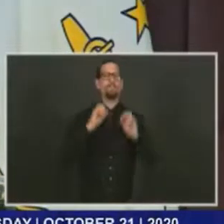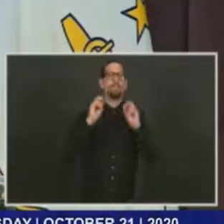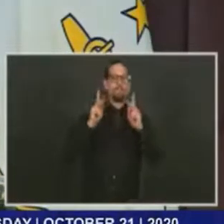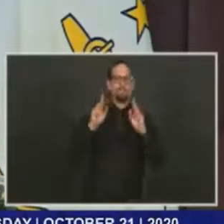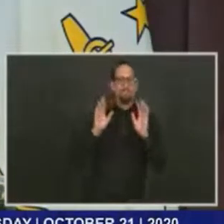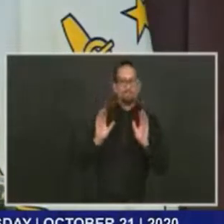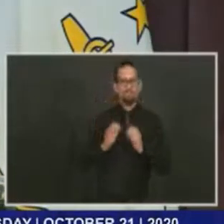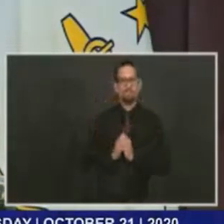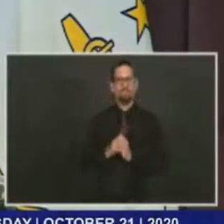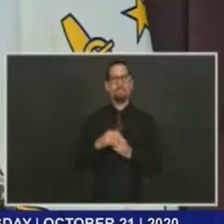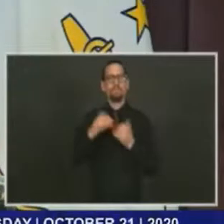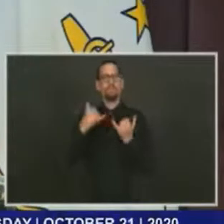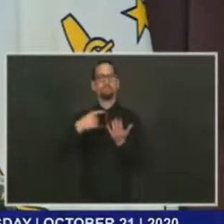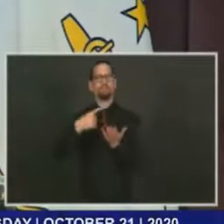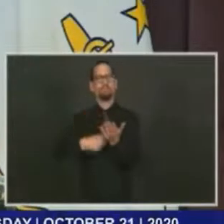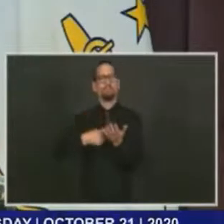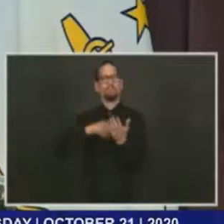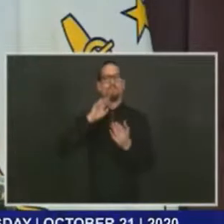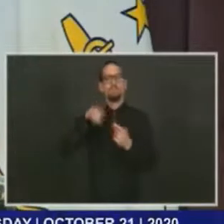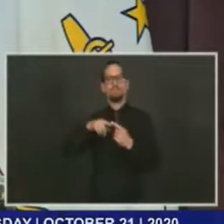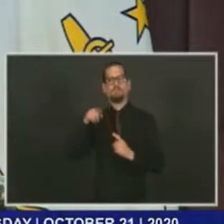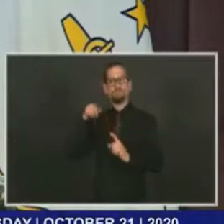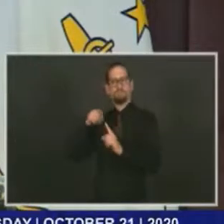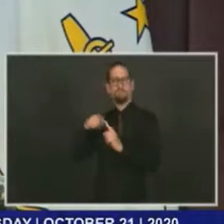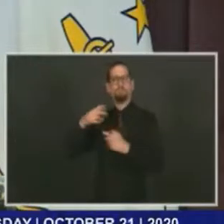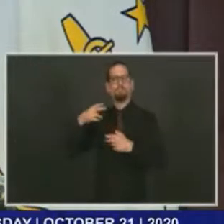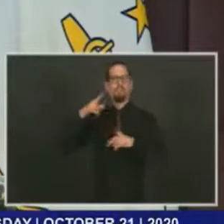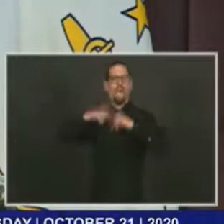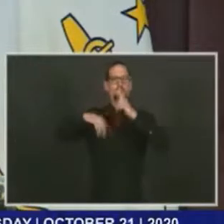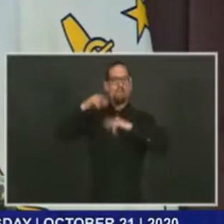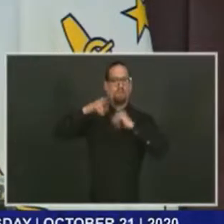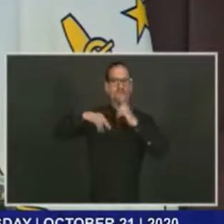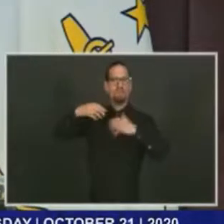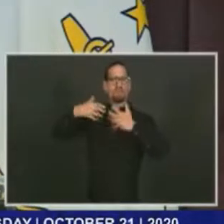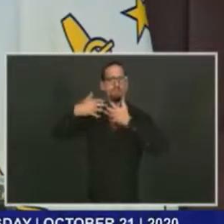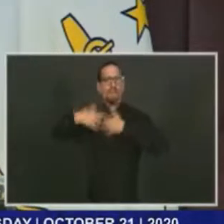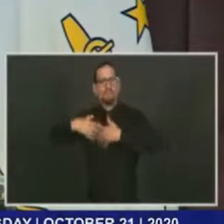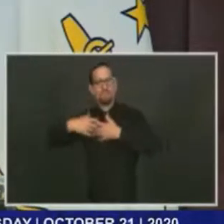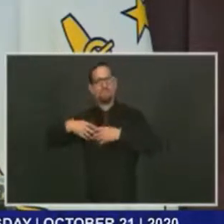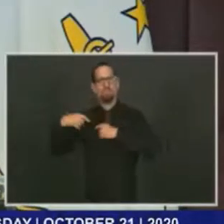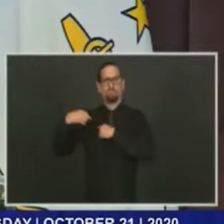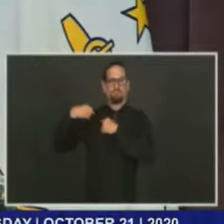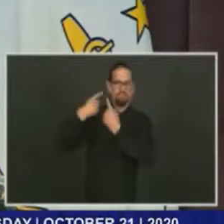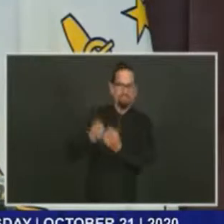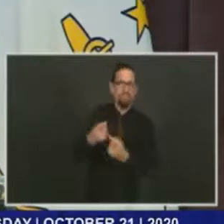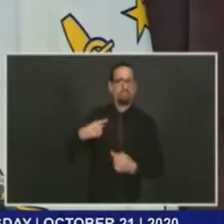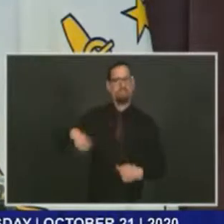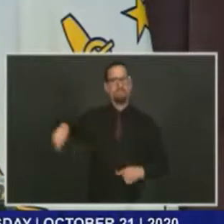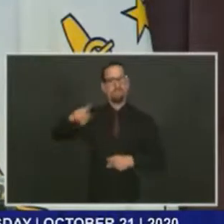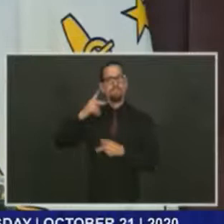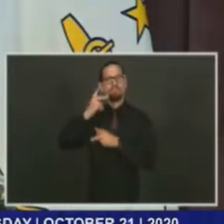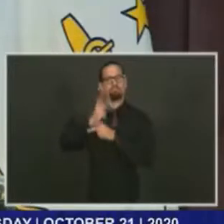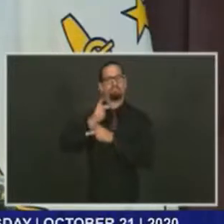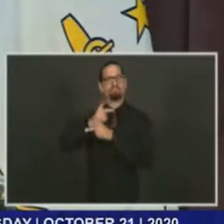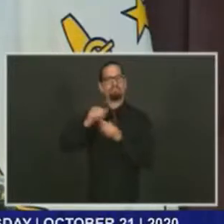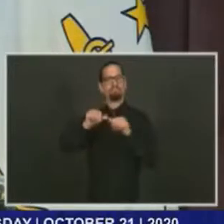who have been early leaders in helping us deal with COVID-19.